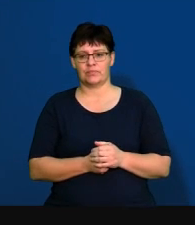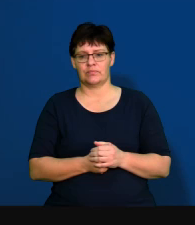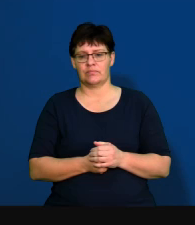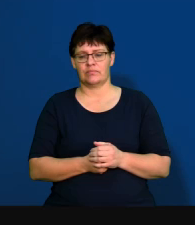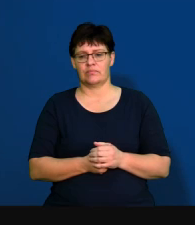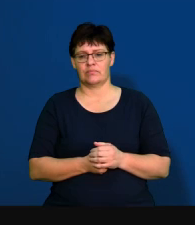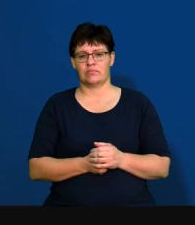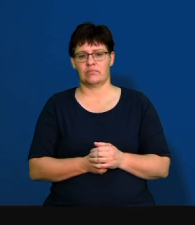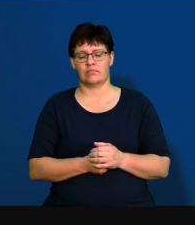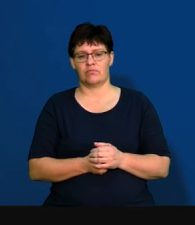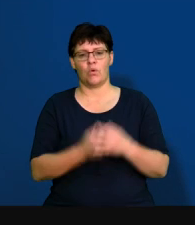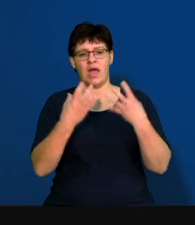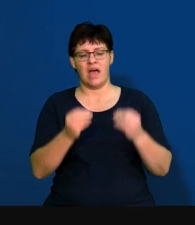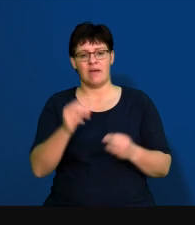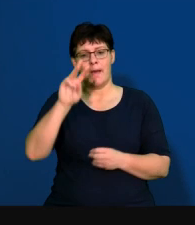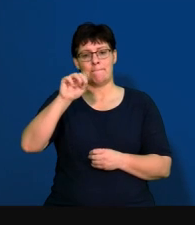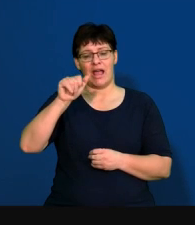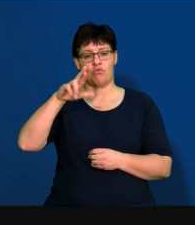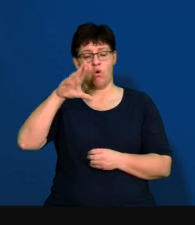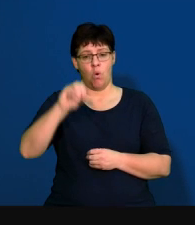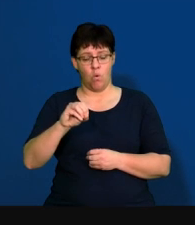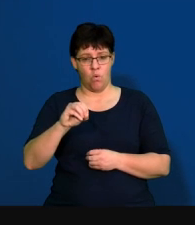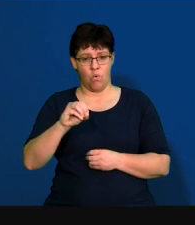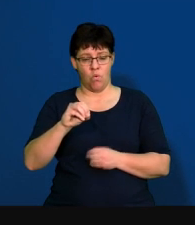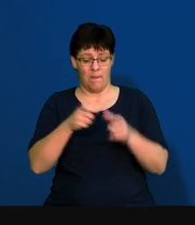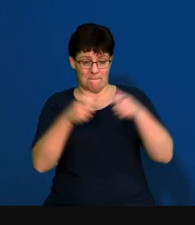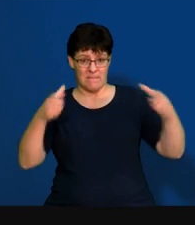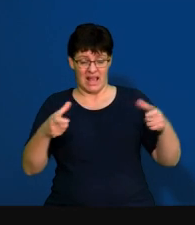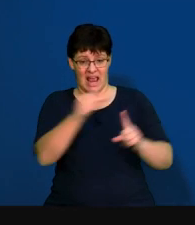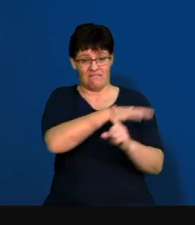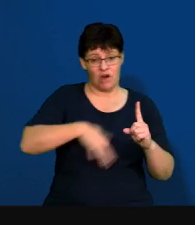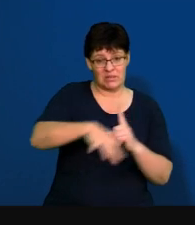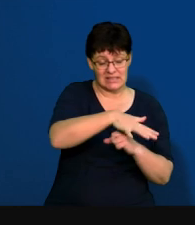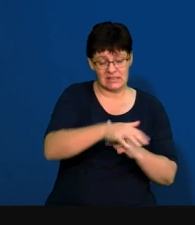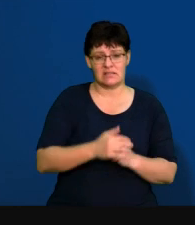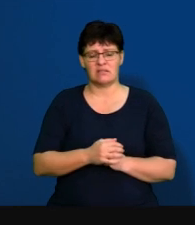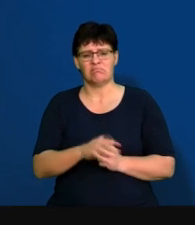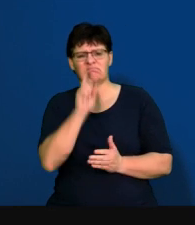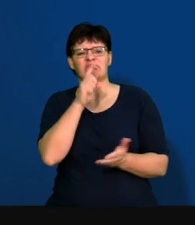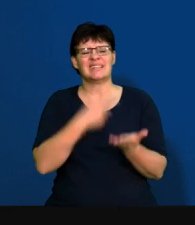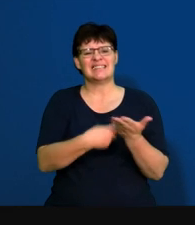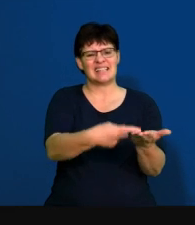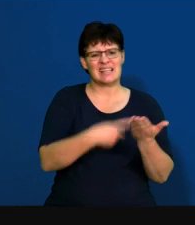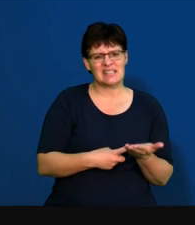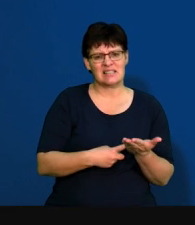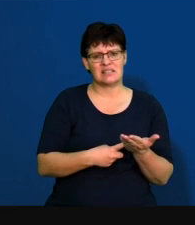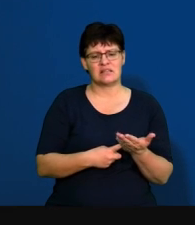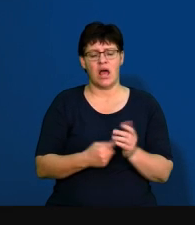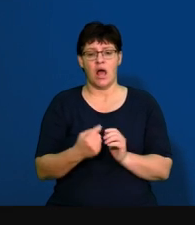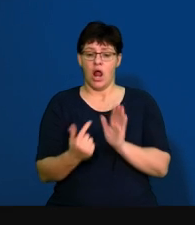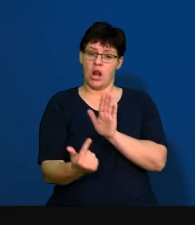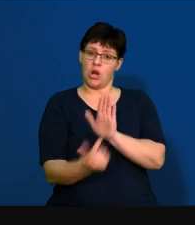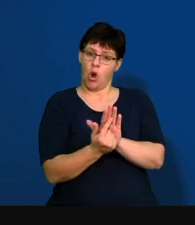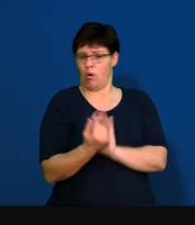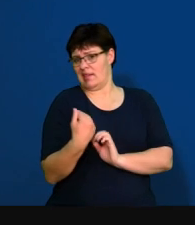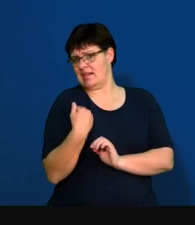Right, so we've got the macro environment, right, and they will be discussing recent legislation